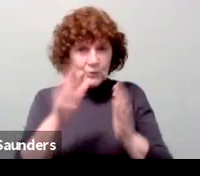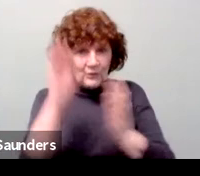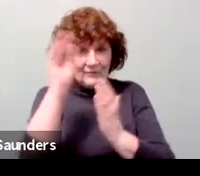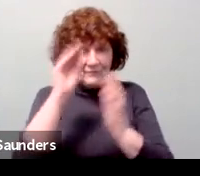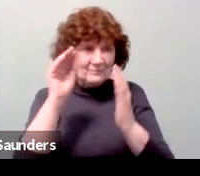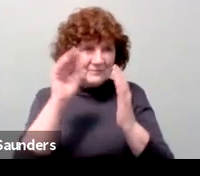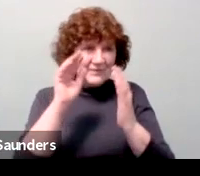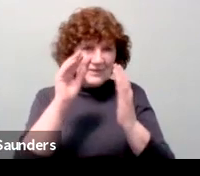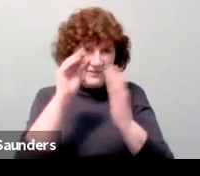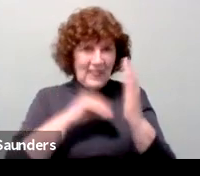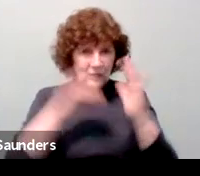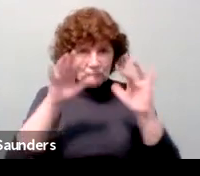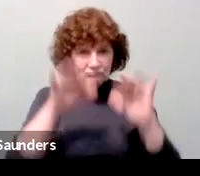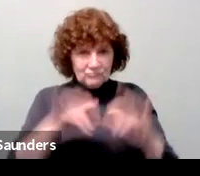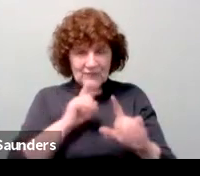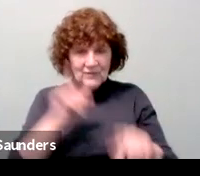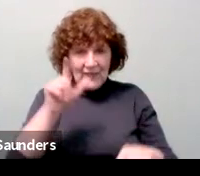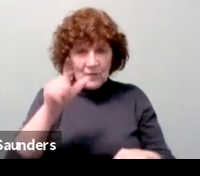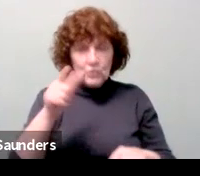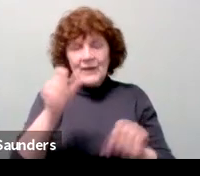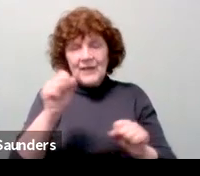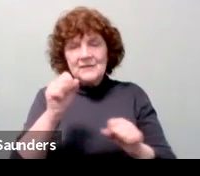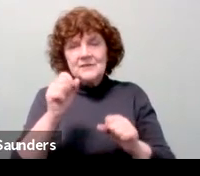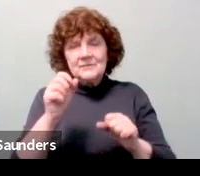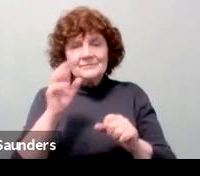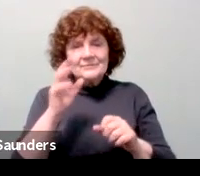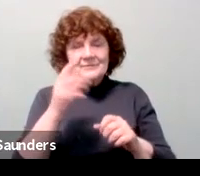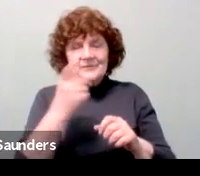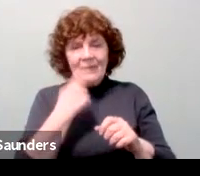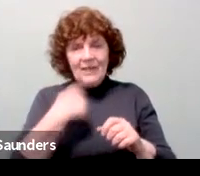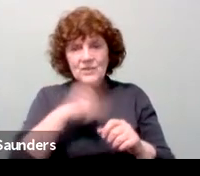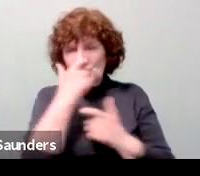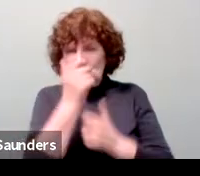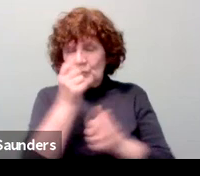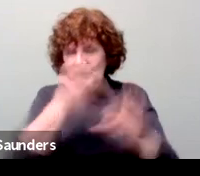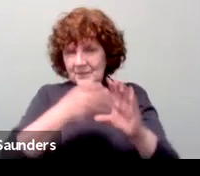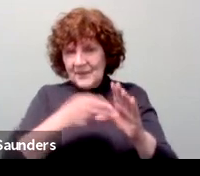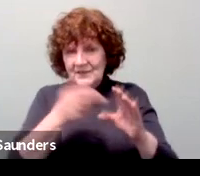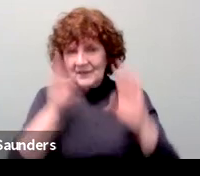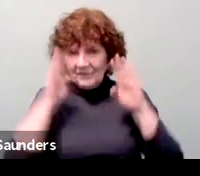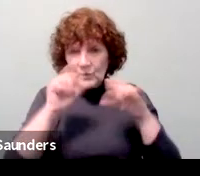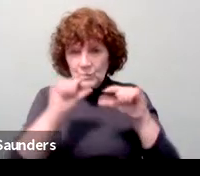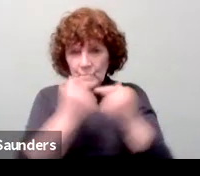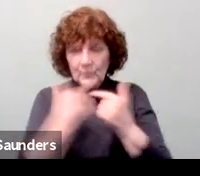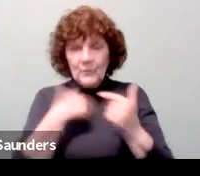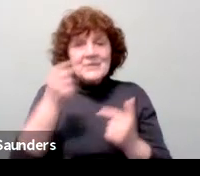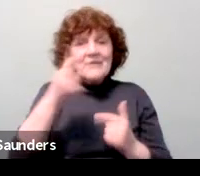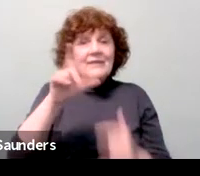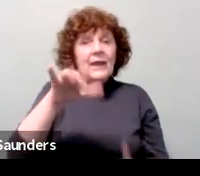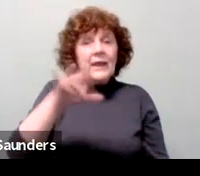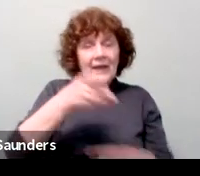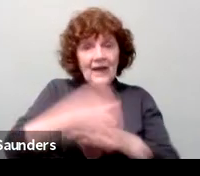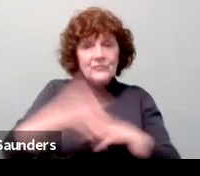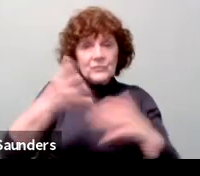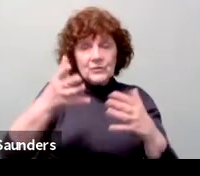can include your interest in participating in a focus group. We'll also send this link out after the event as